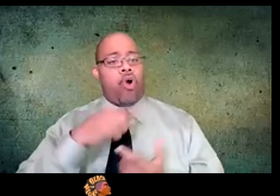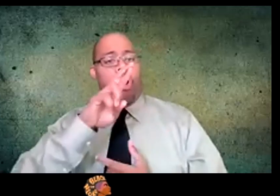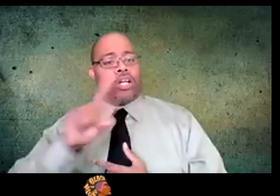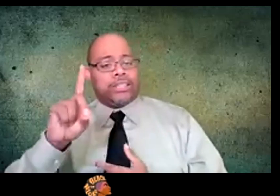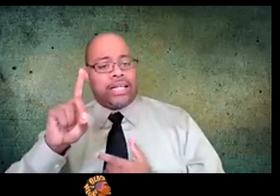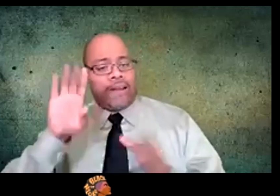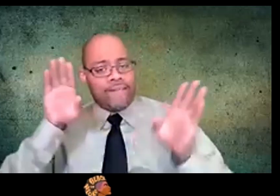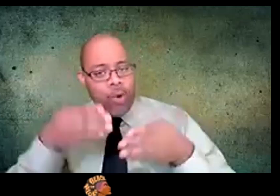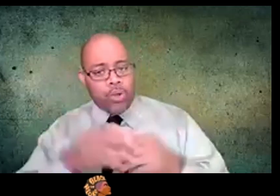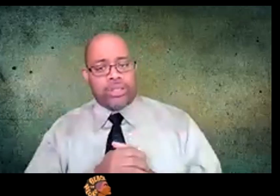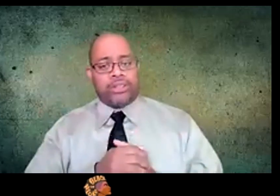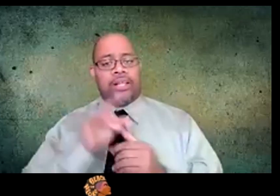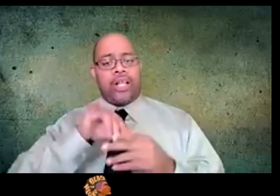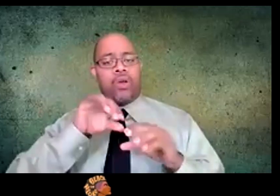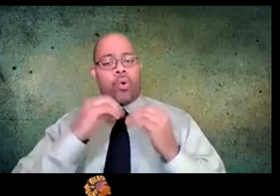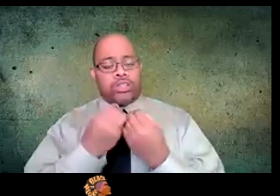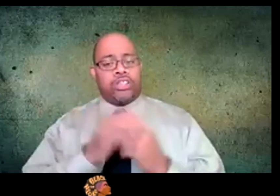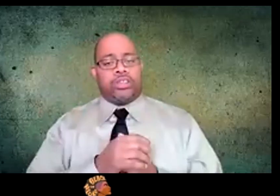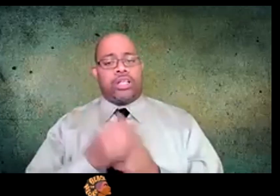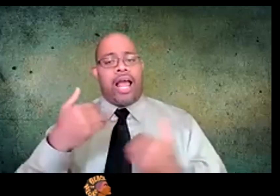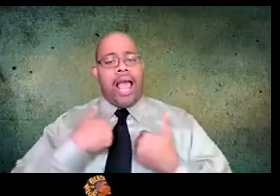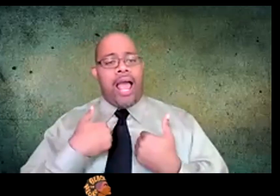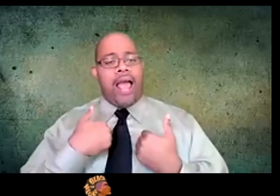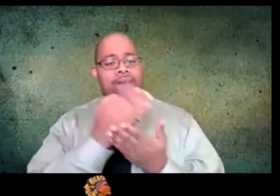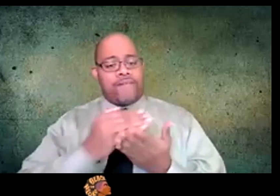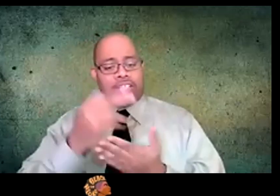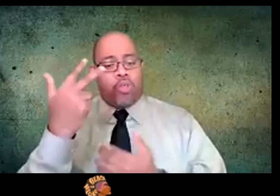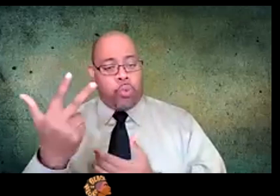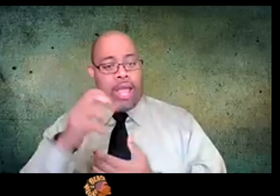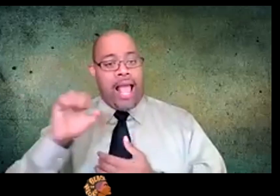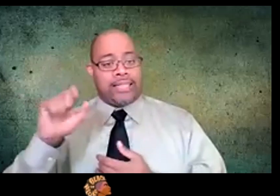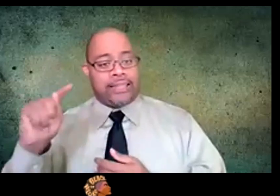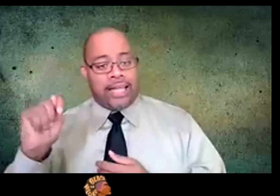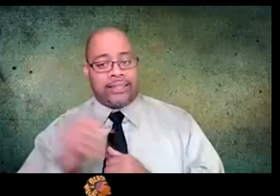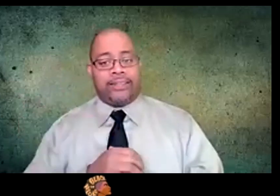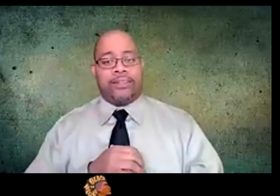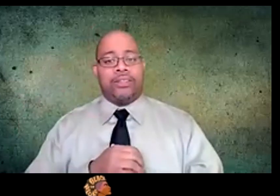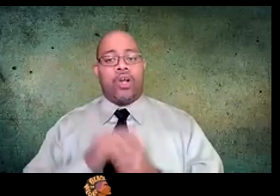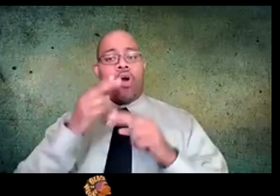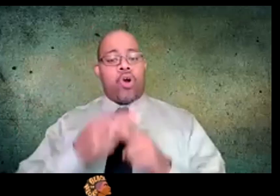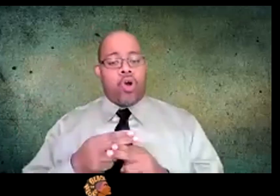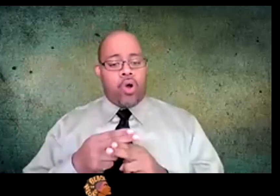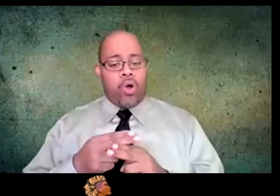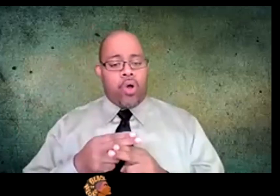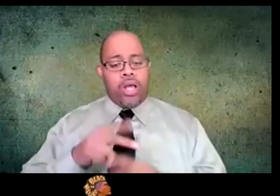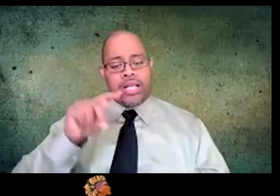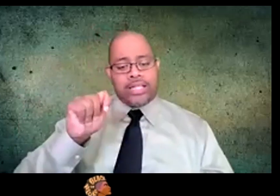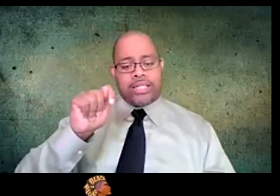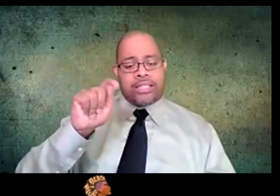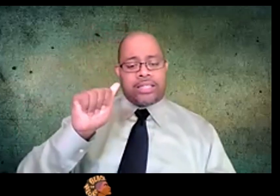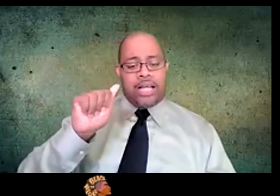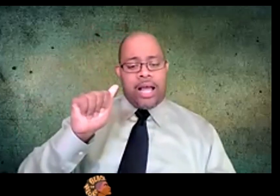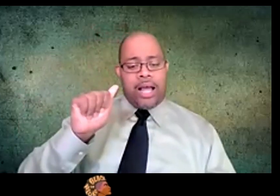focused organization at this point. We have a phase 3 asset called tavapadon. We're going